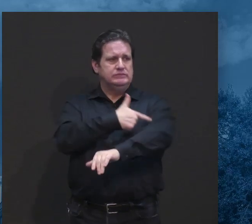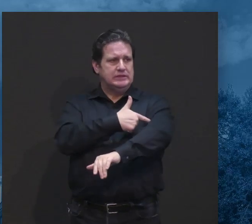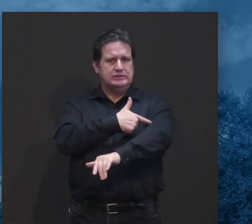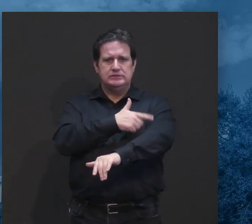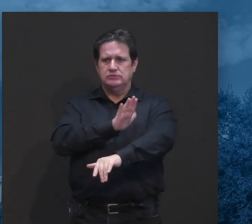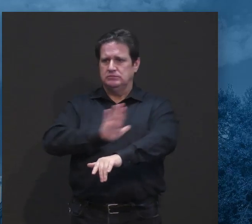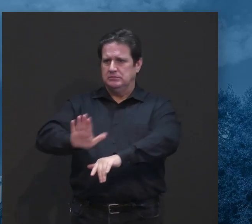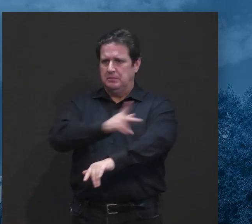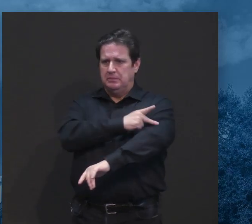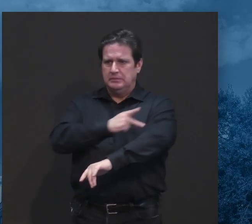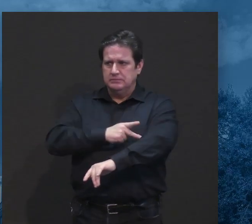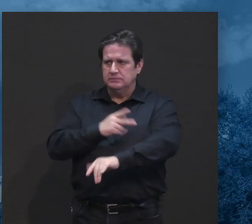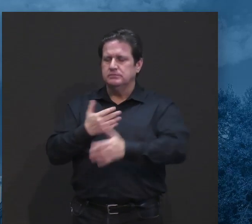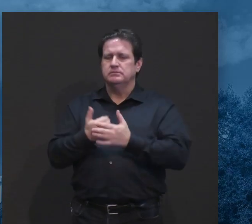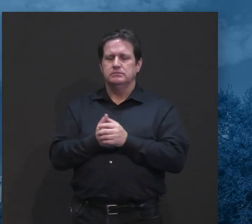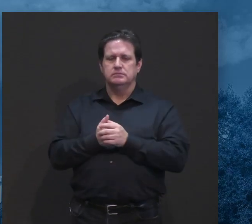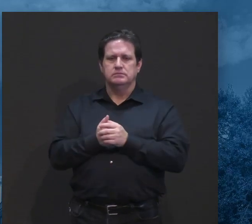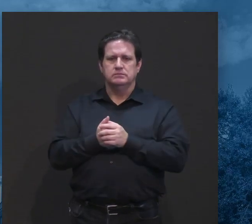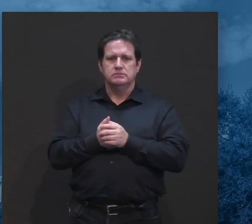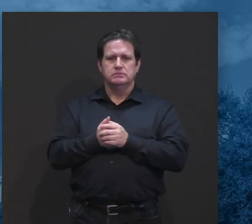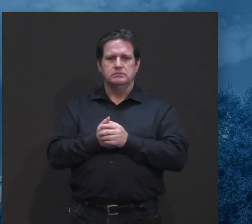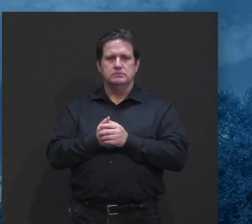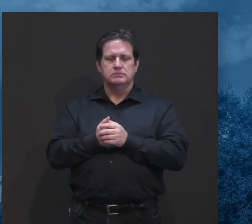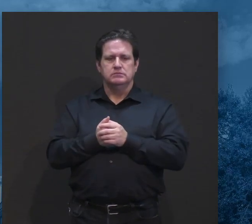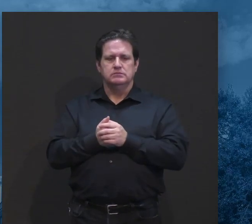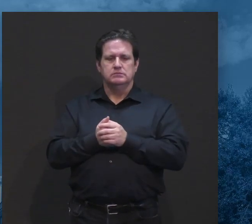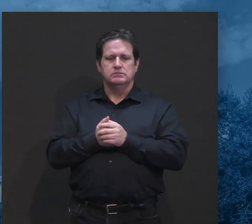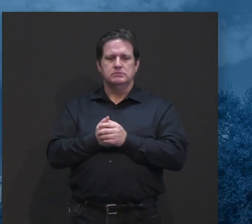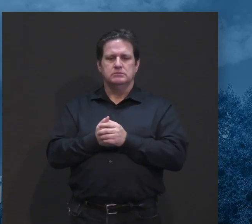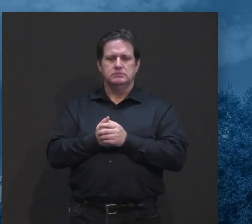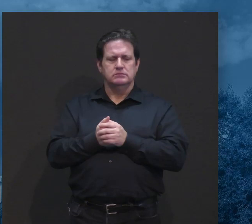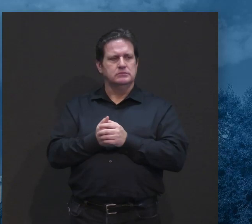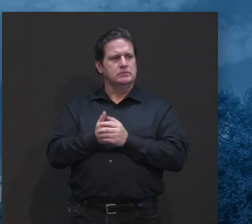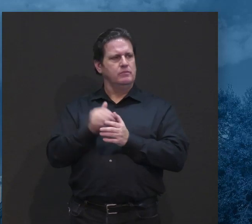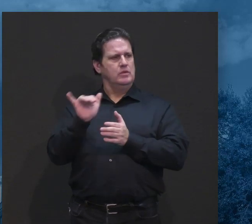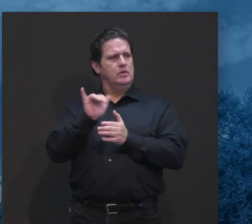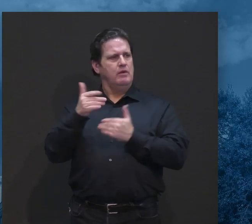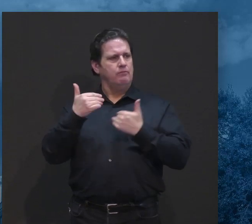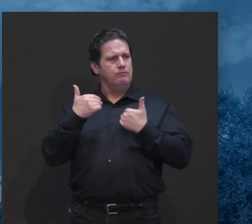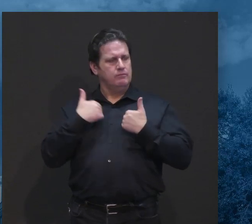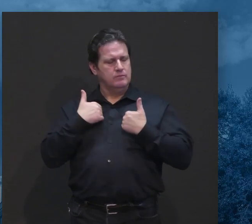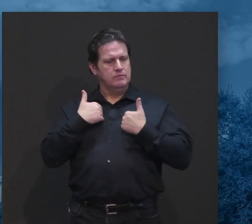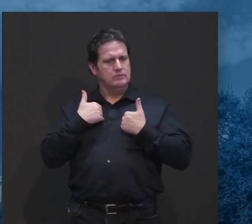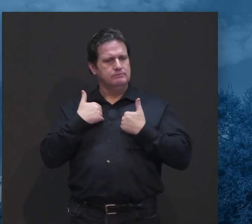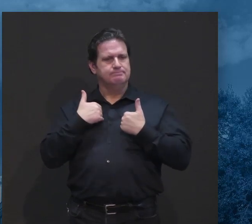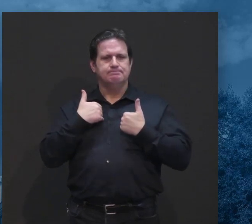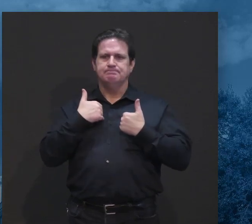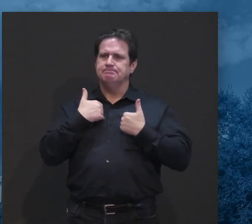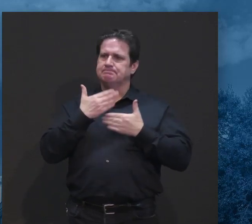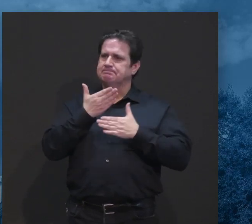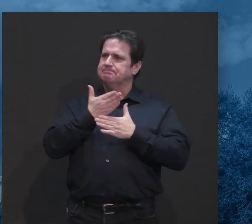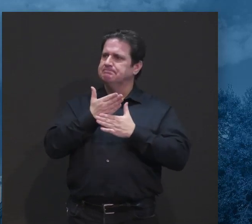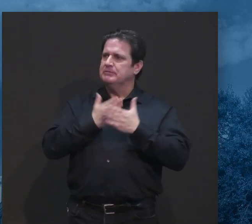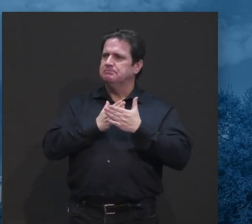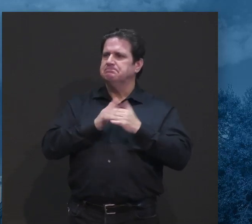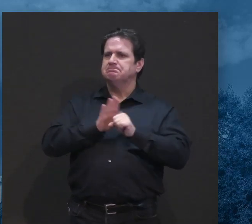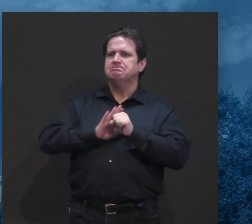their patients like they always do. And we'll also have sites,